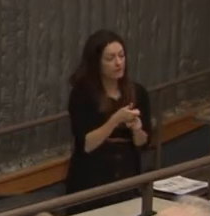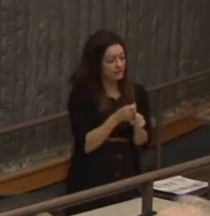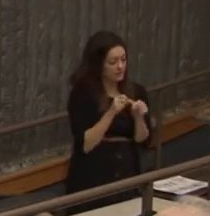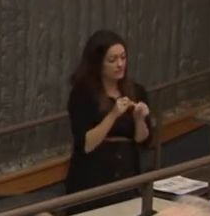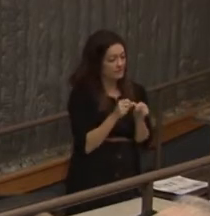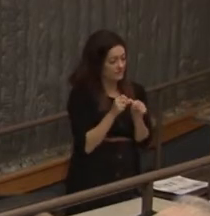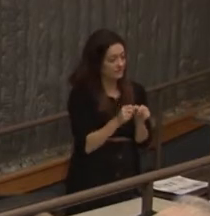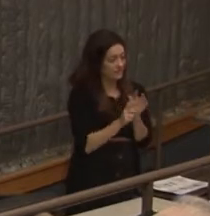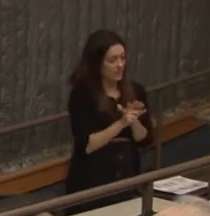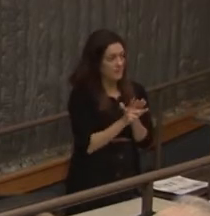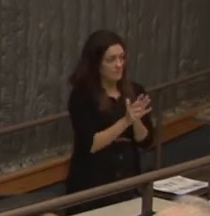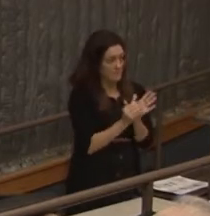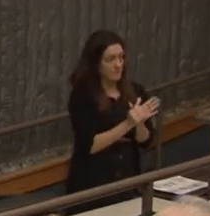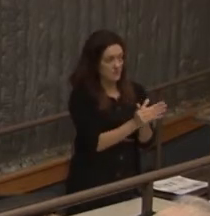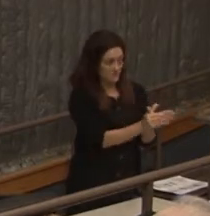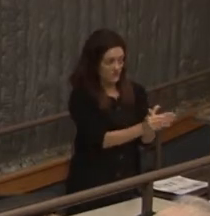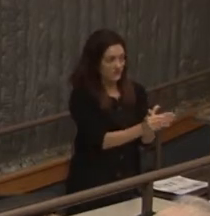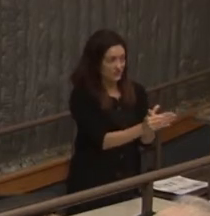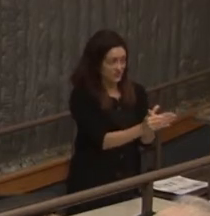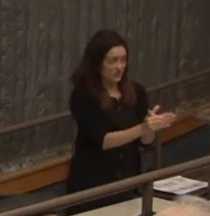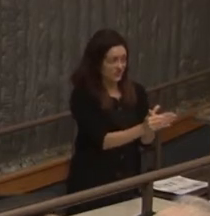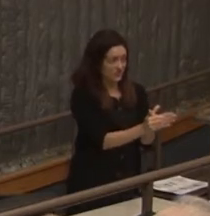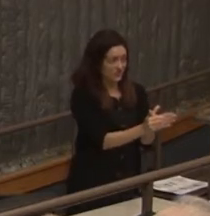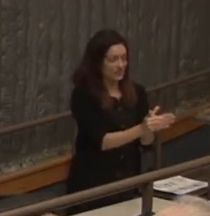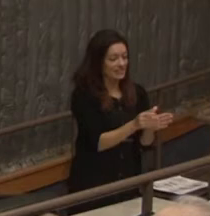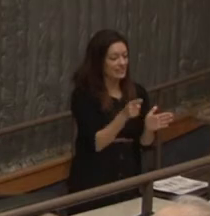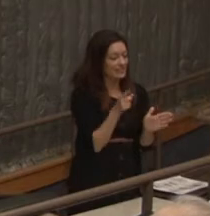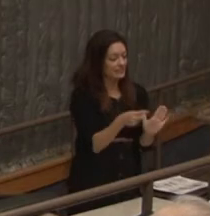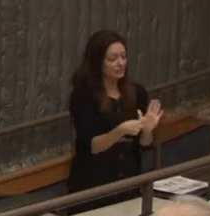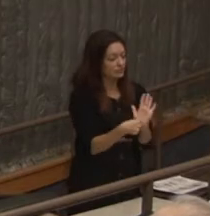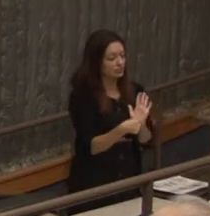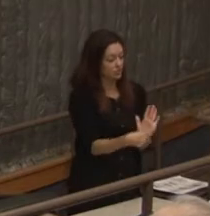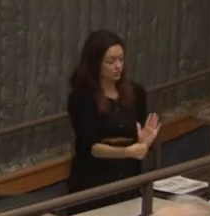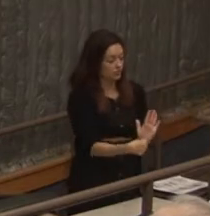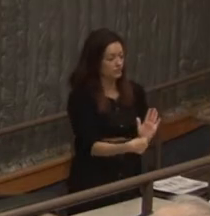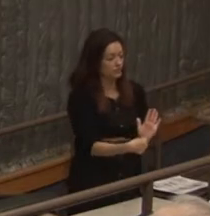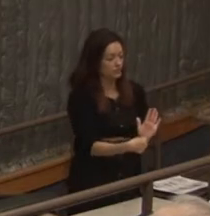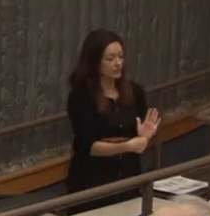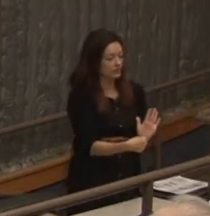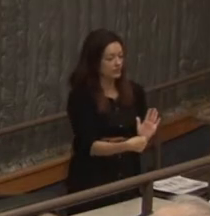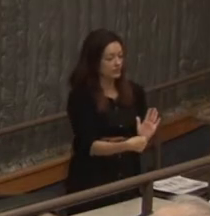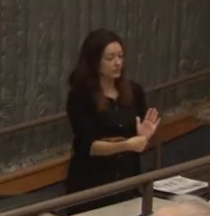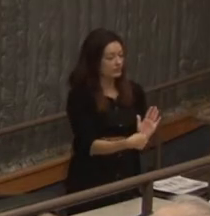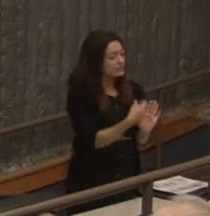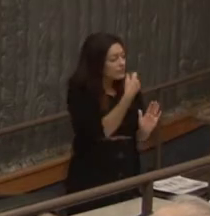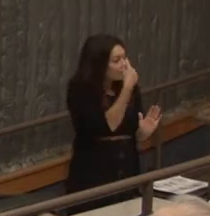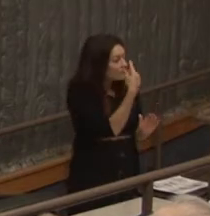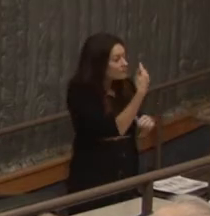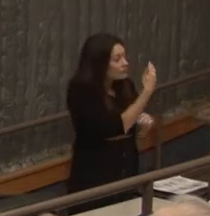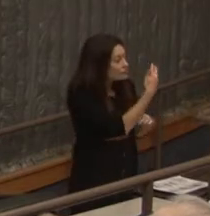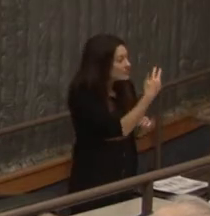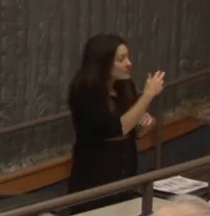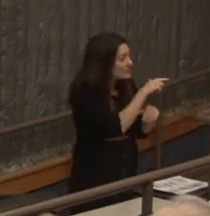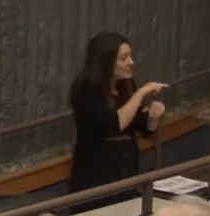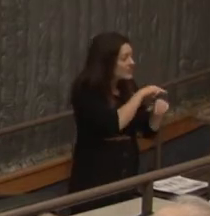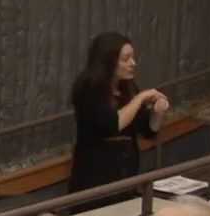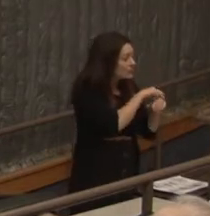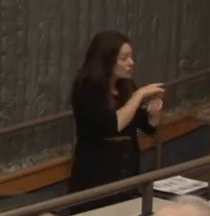persists in visualizing is the paradox that nature seems to have been untouched by what